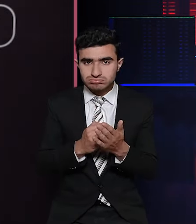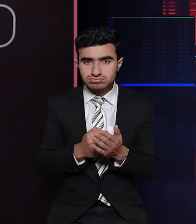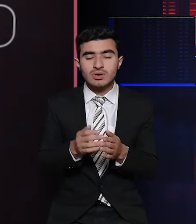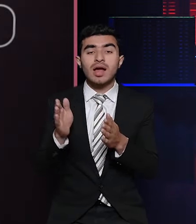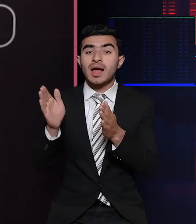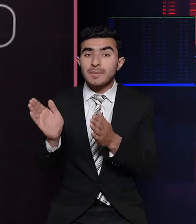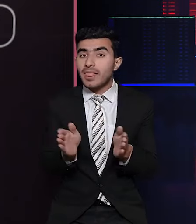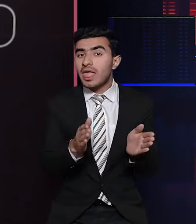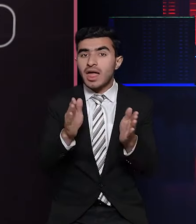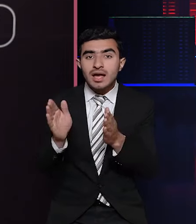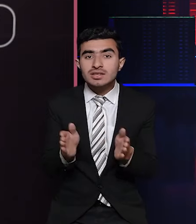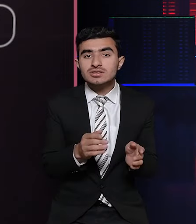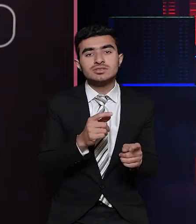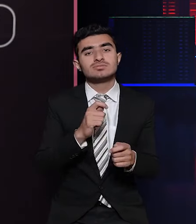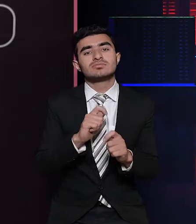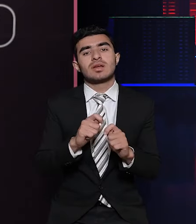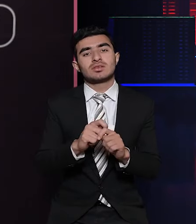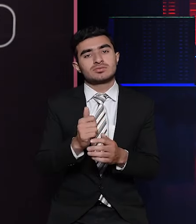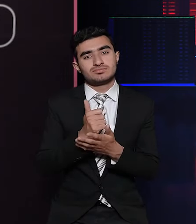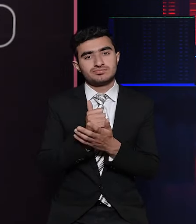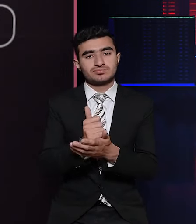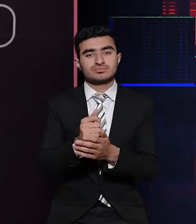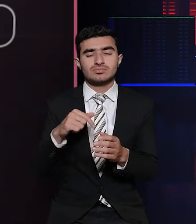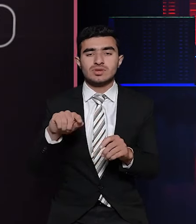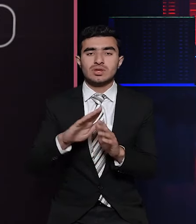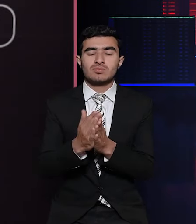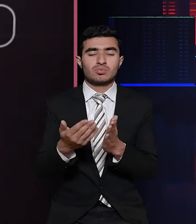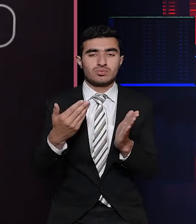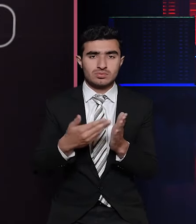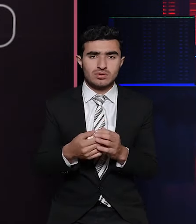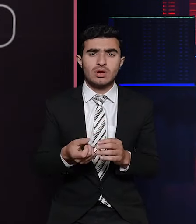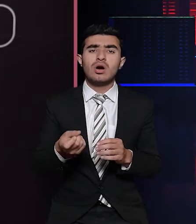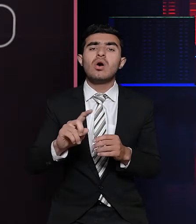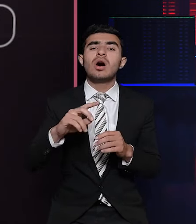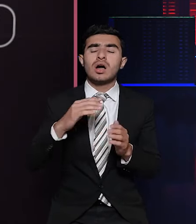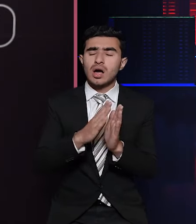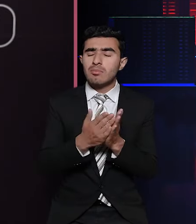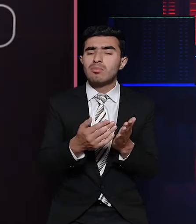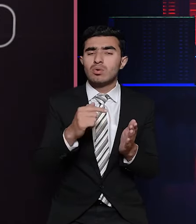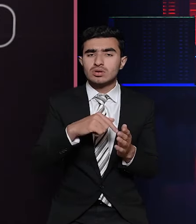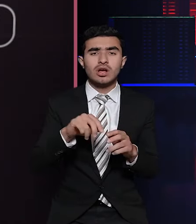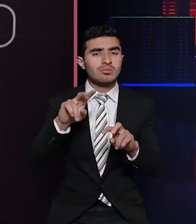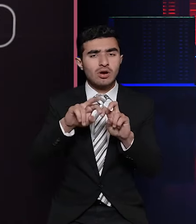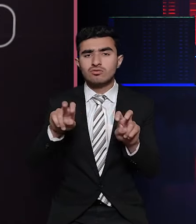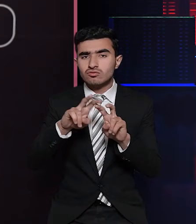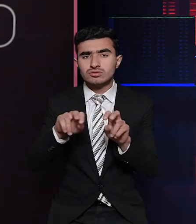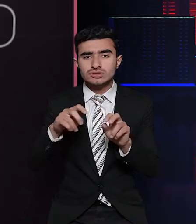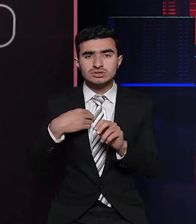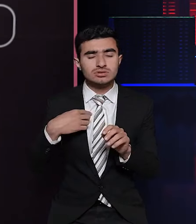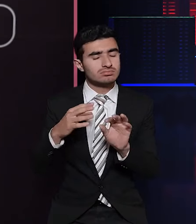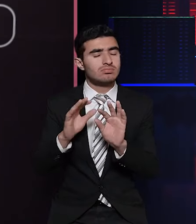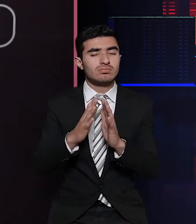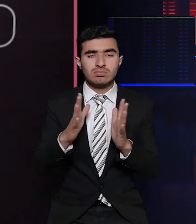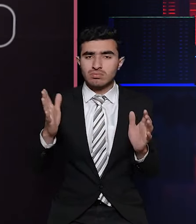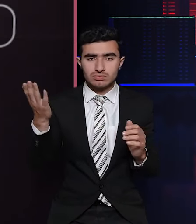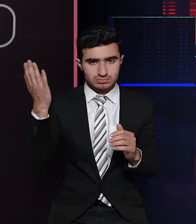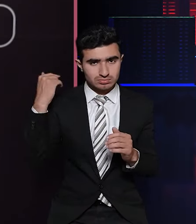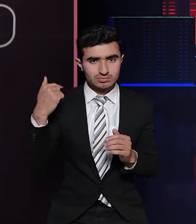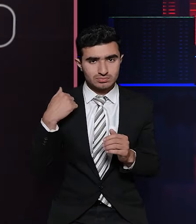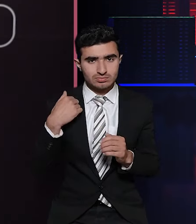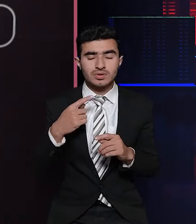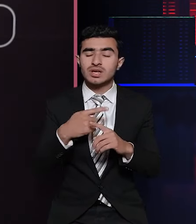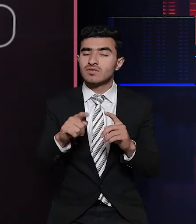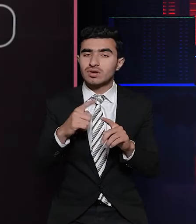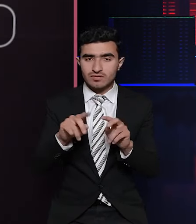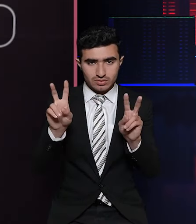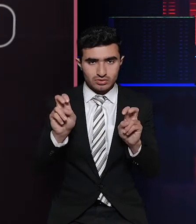tha that I did a lot of research on this book, on different topics which